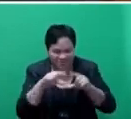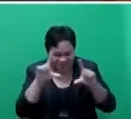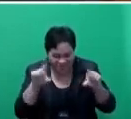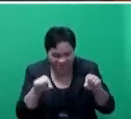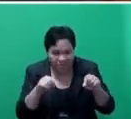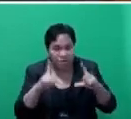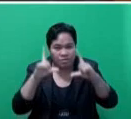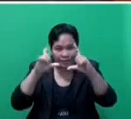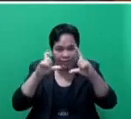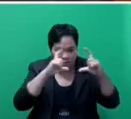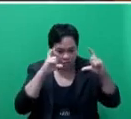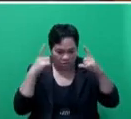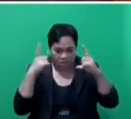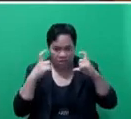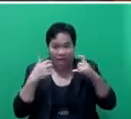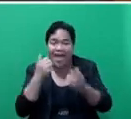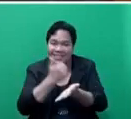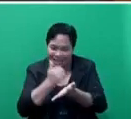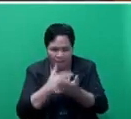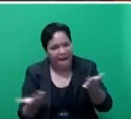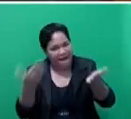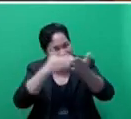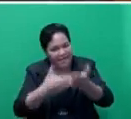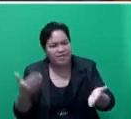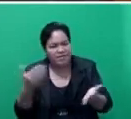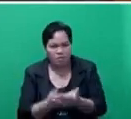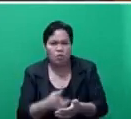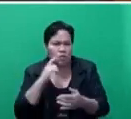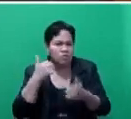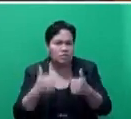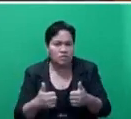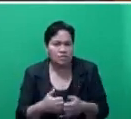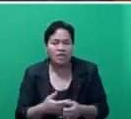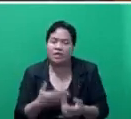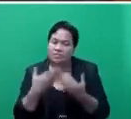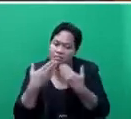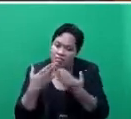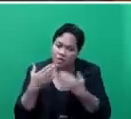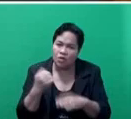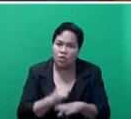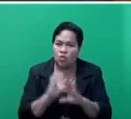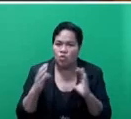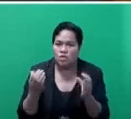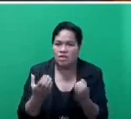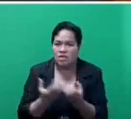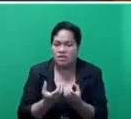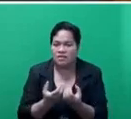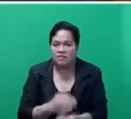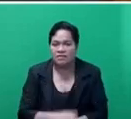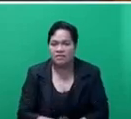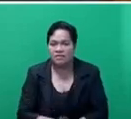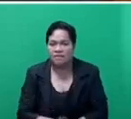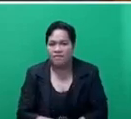of the candidates and their number. That is a huge, that is a step, and I commended the committee for